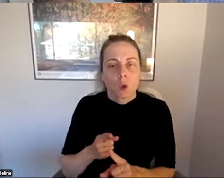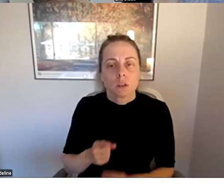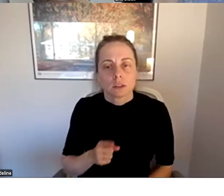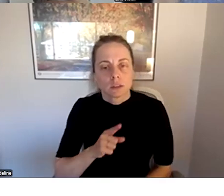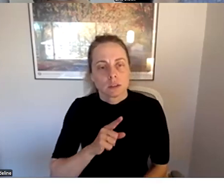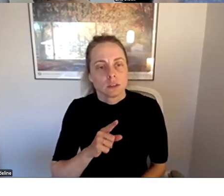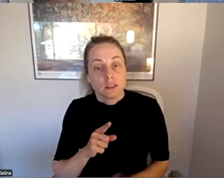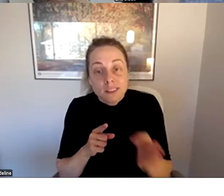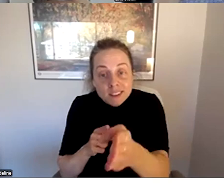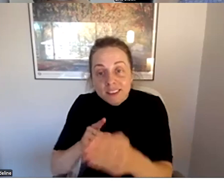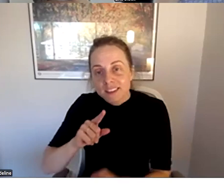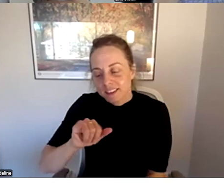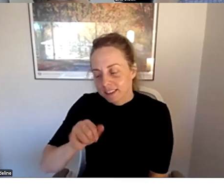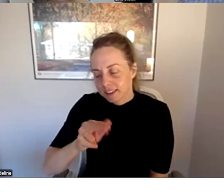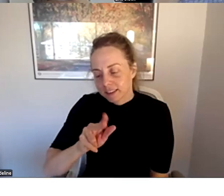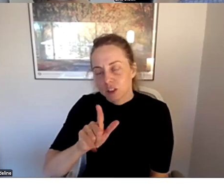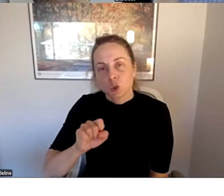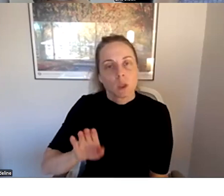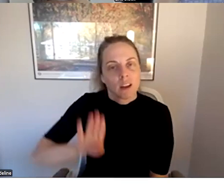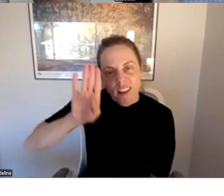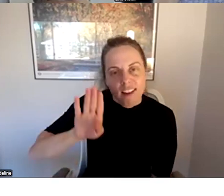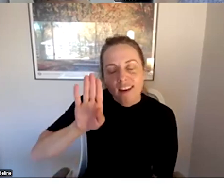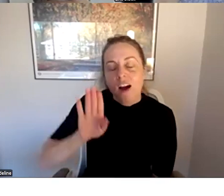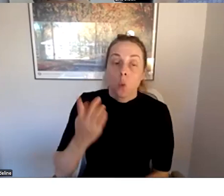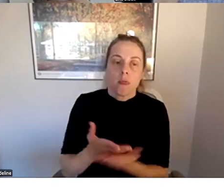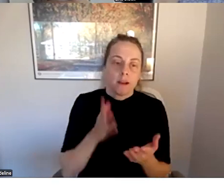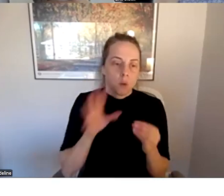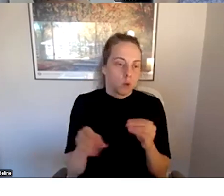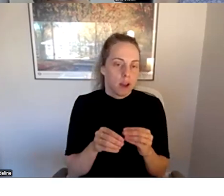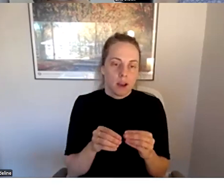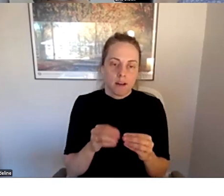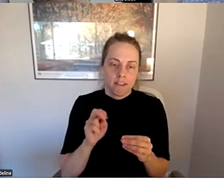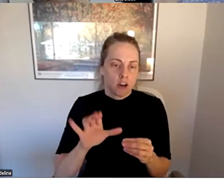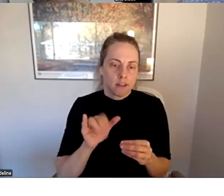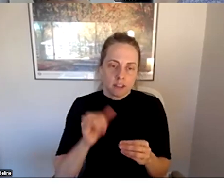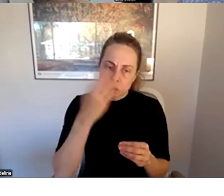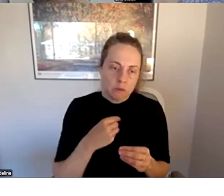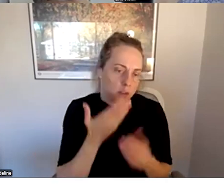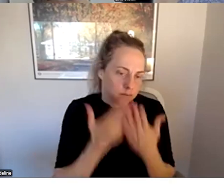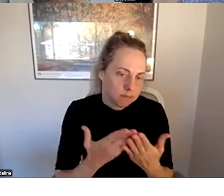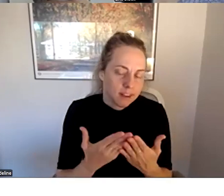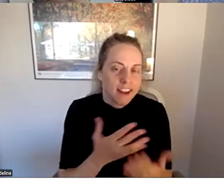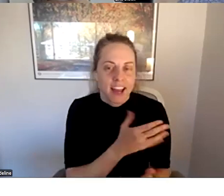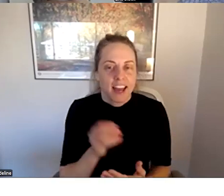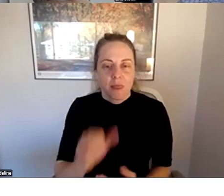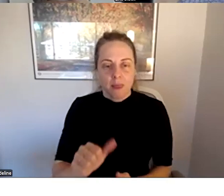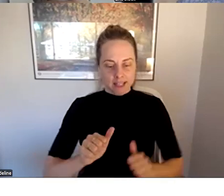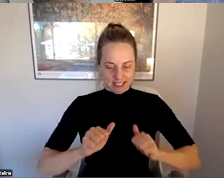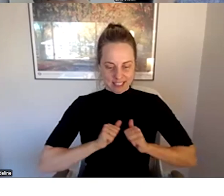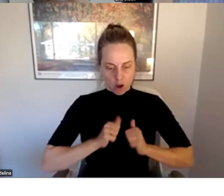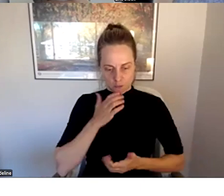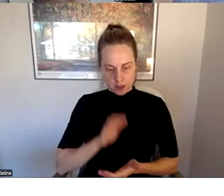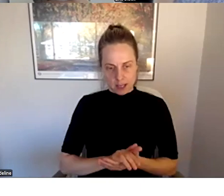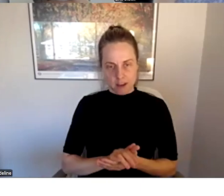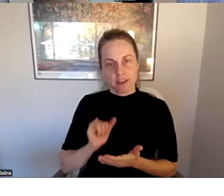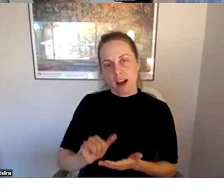Go ahead, Julie. Just one thing I would add, beautifully said, Eric. I think also like that self-belief and erasing that